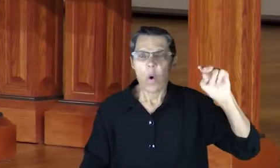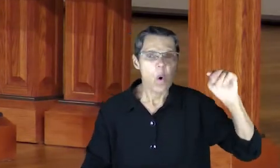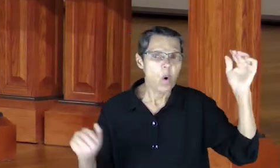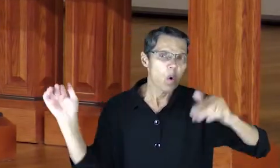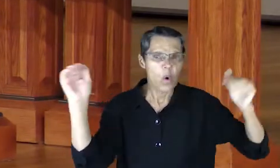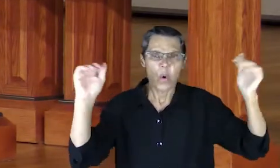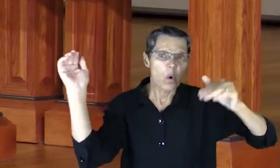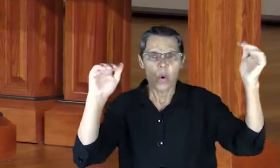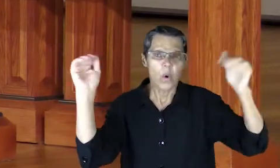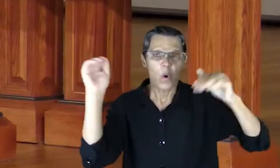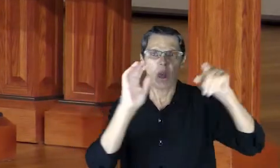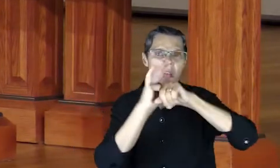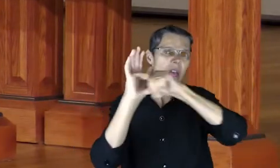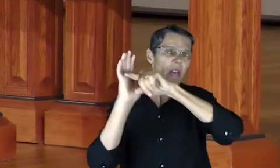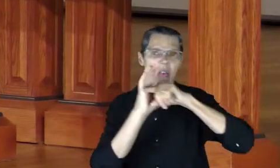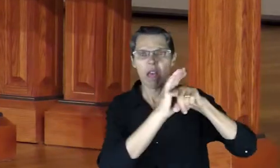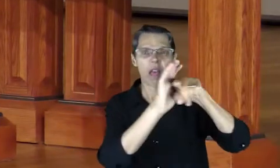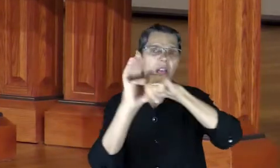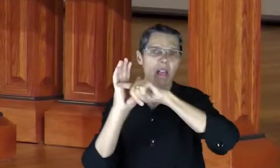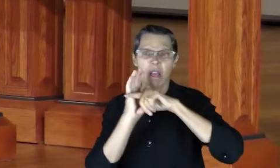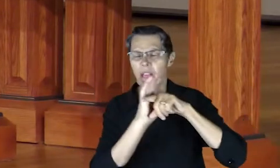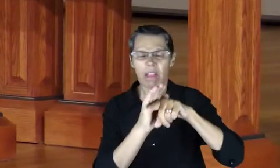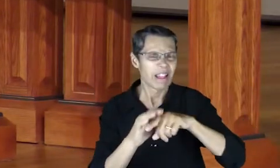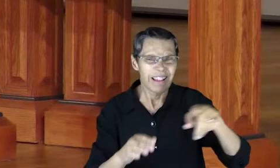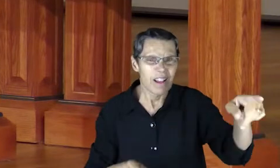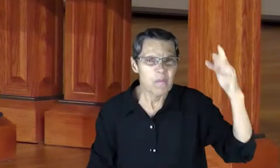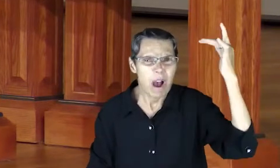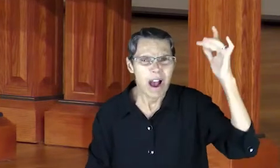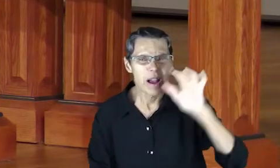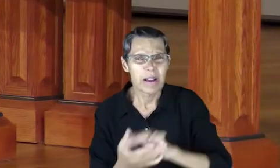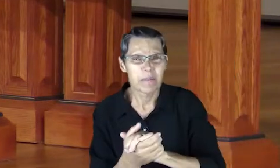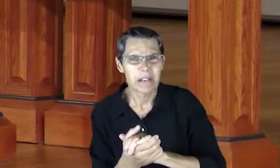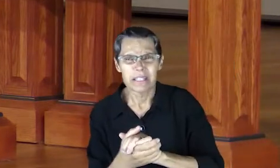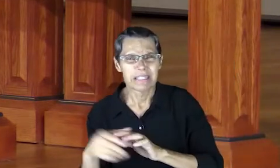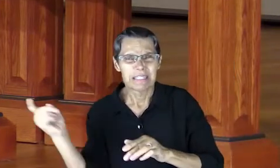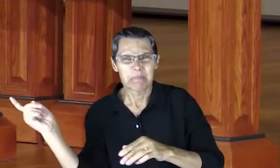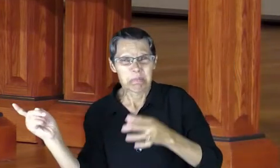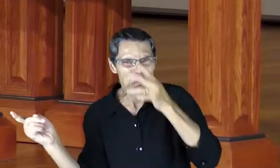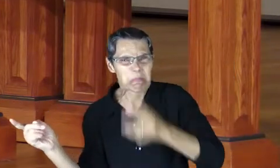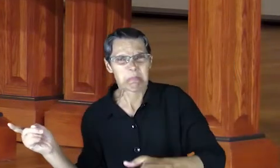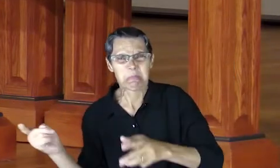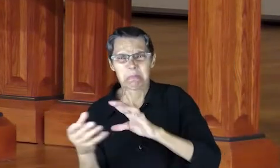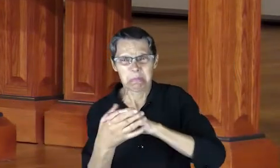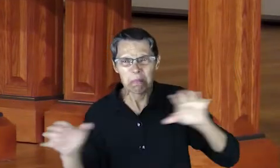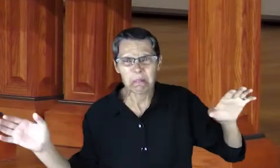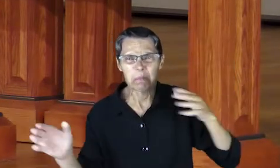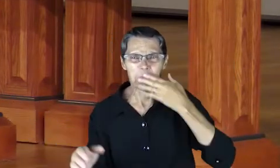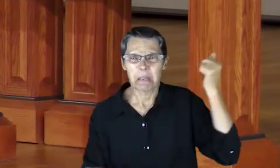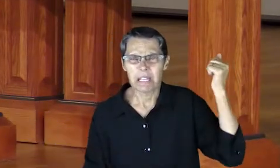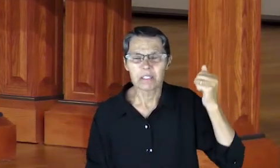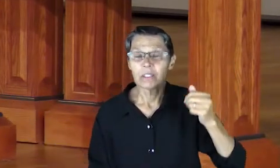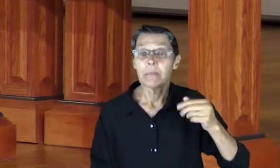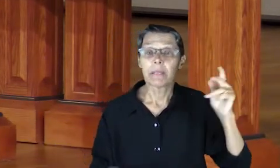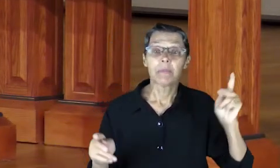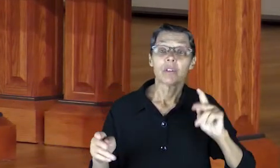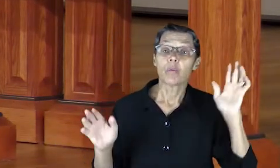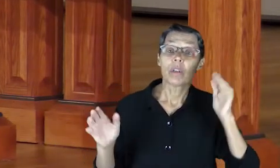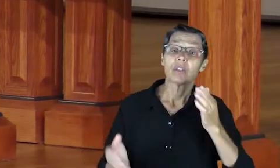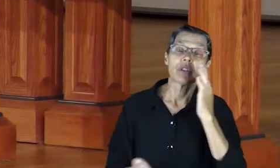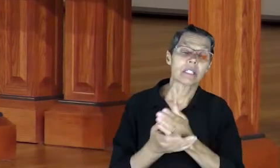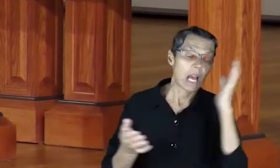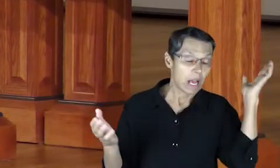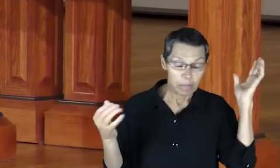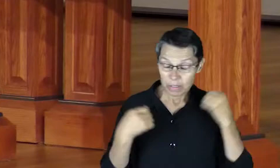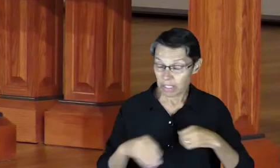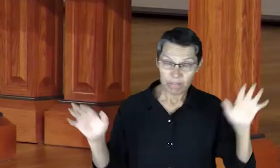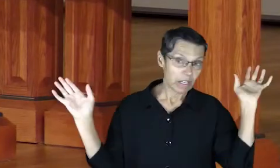the truth and holding fairness in the midst of a marriage that's beginning to fracture, and there's pressure around you to